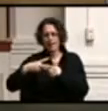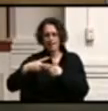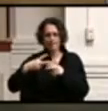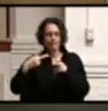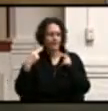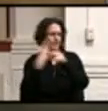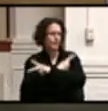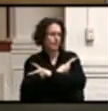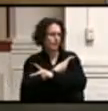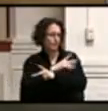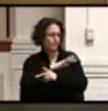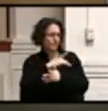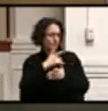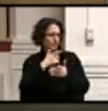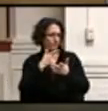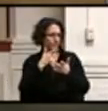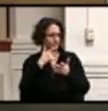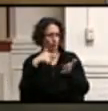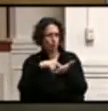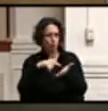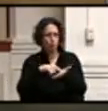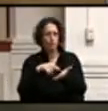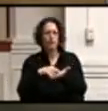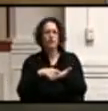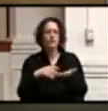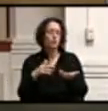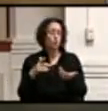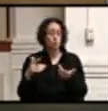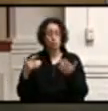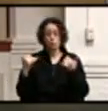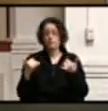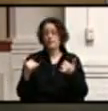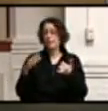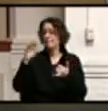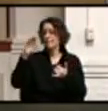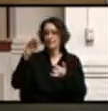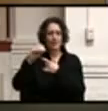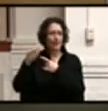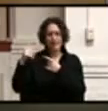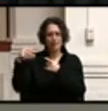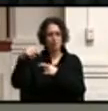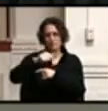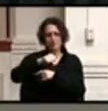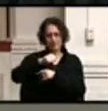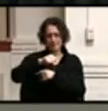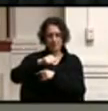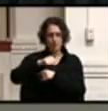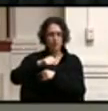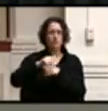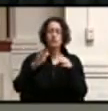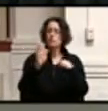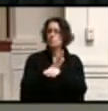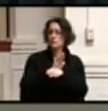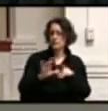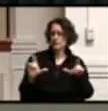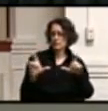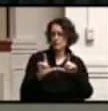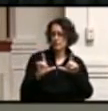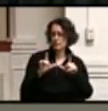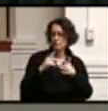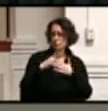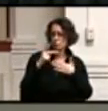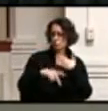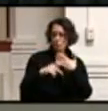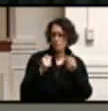opinion from the select board. Well, there are about 50 outstanding. How long is this? How long have we had the business license